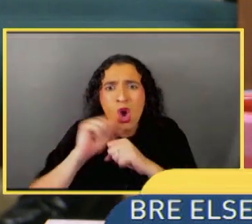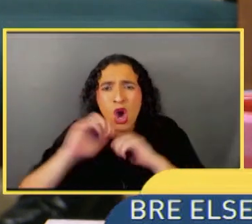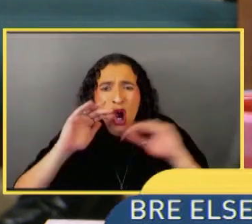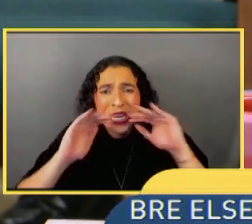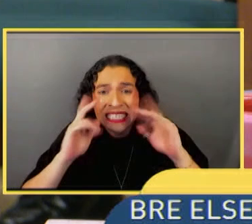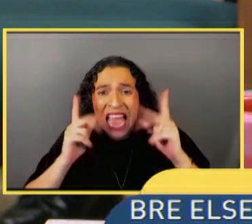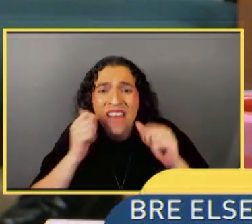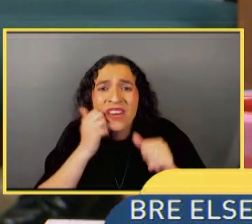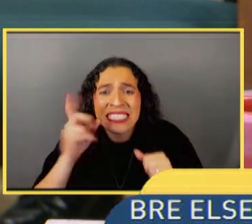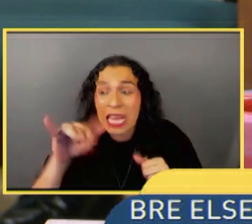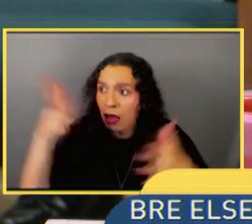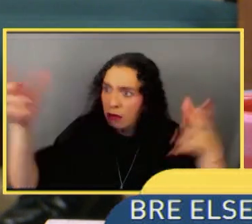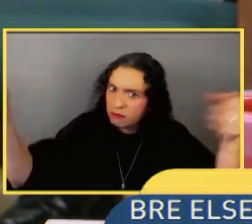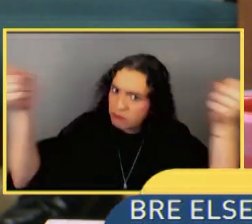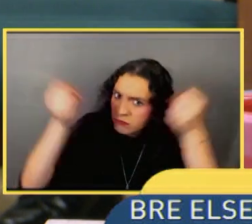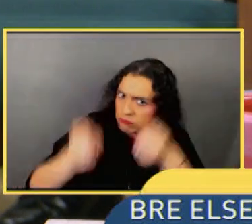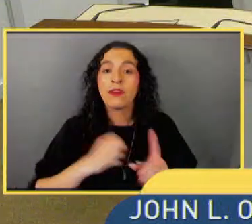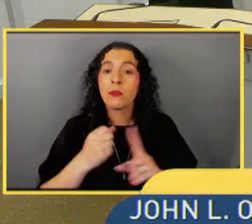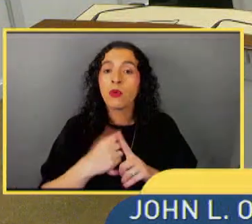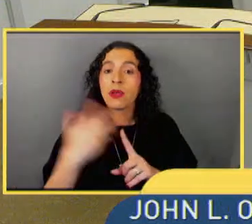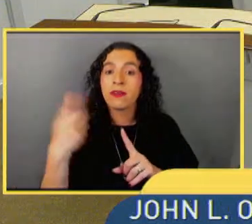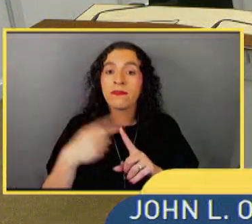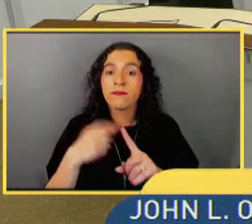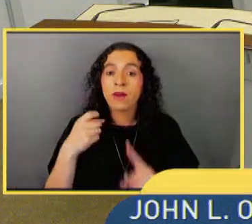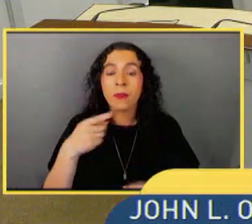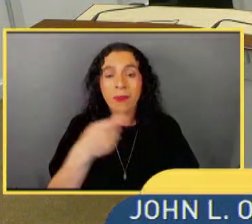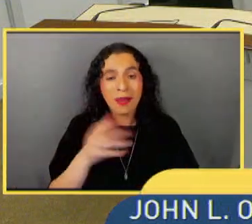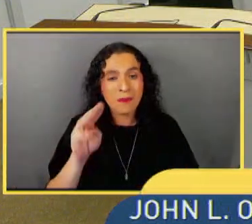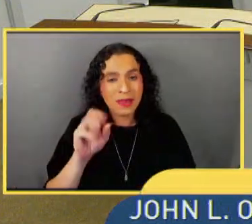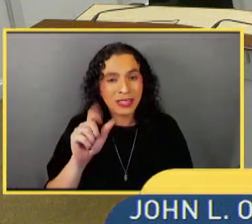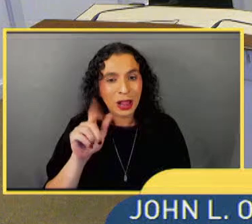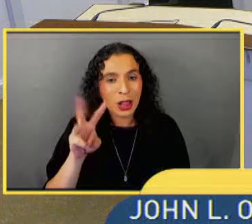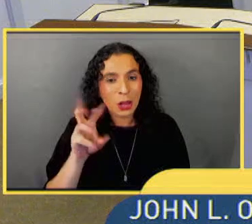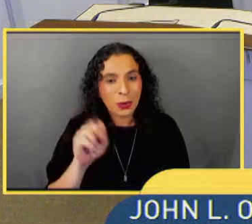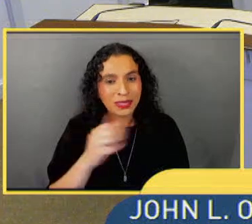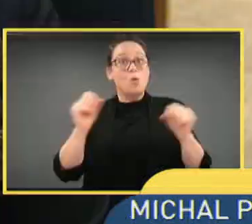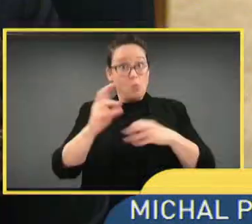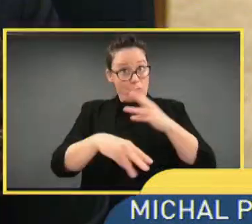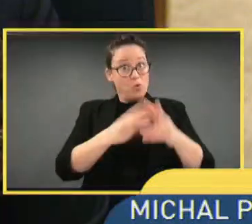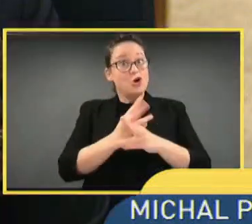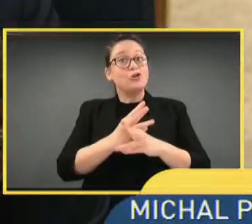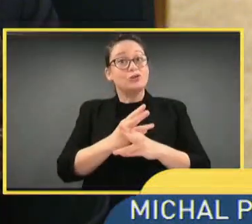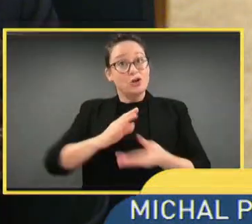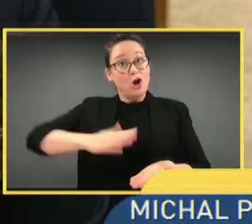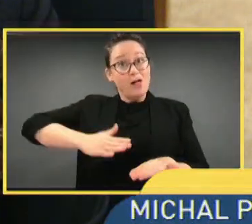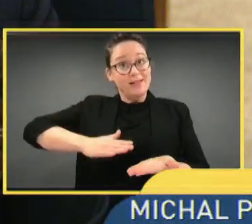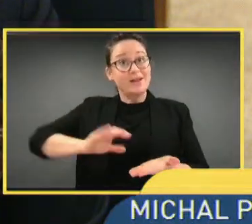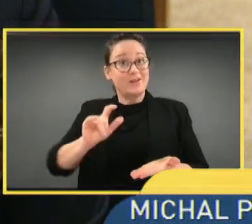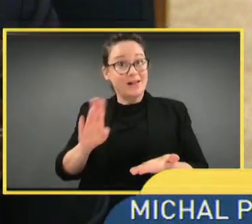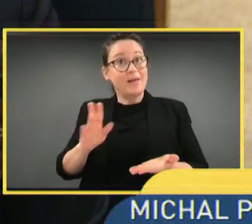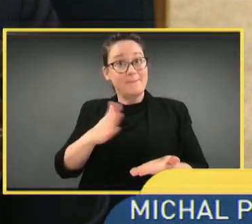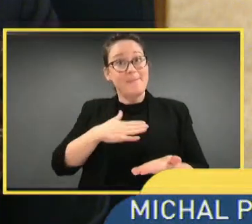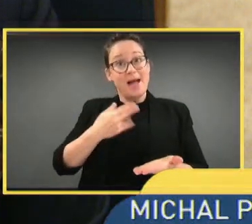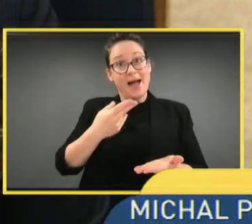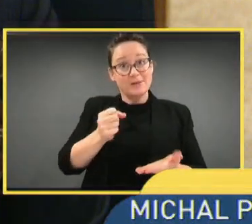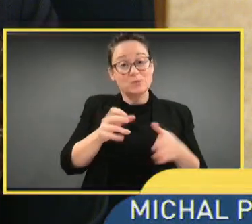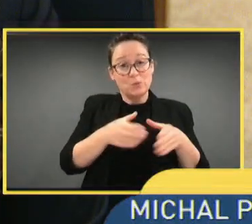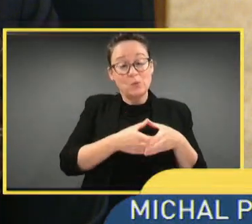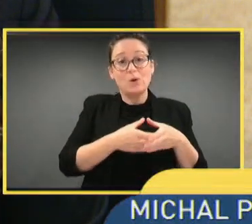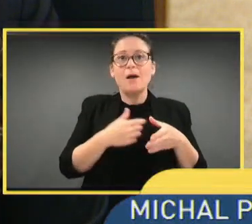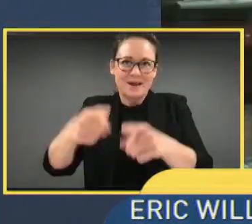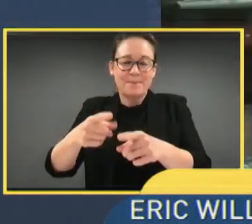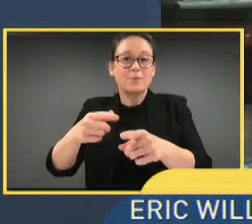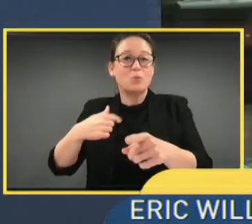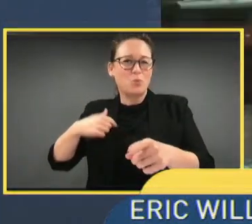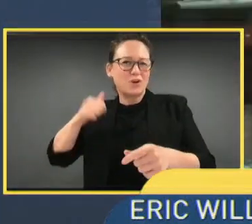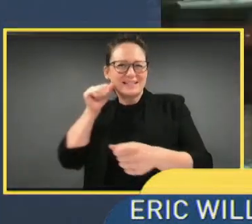and confront them and work together to solve them. No one testified to oppose the bill, which also received support from students of Lake Washington High